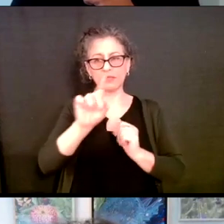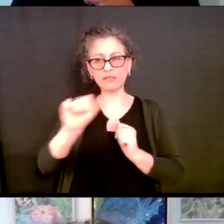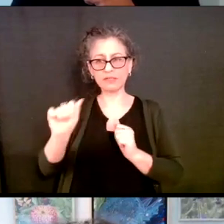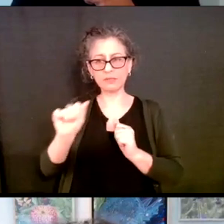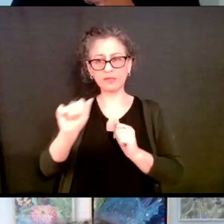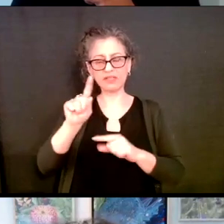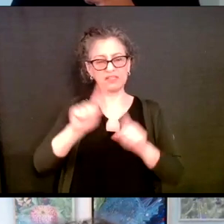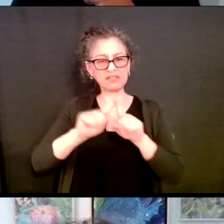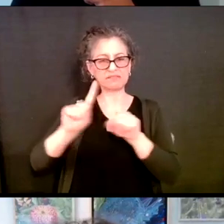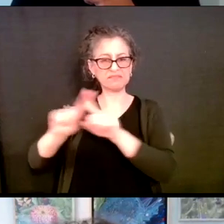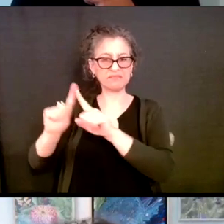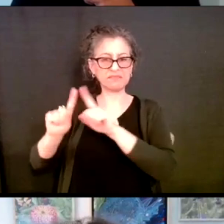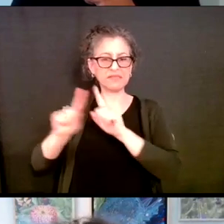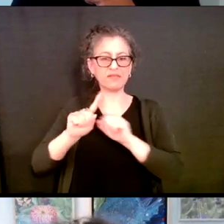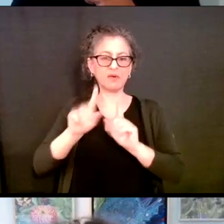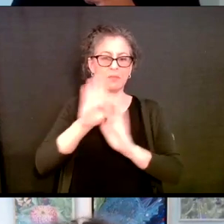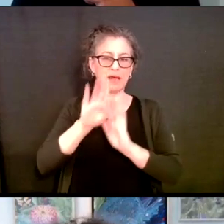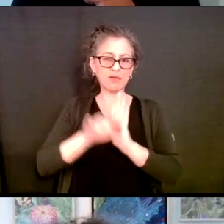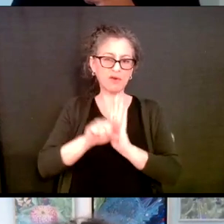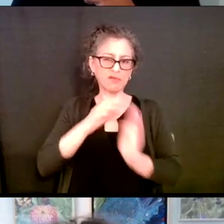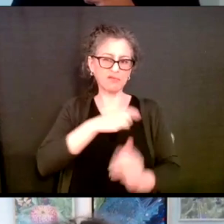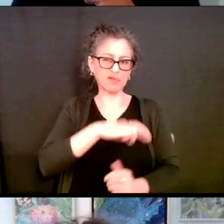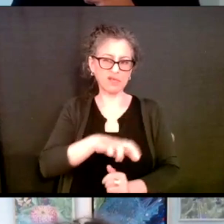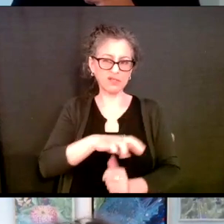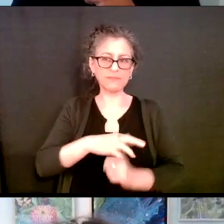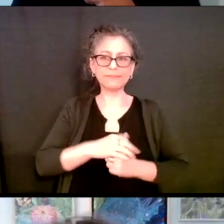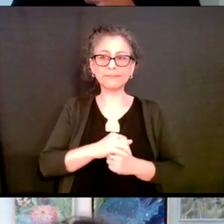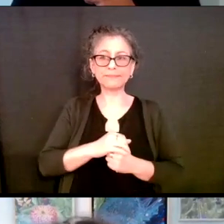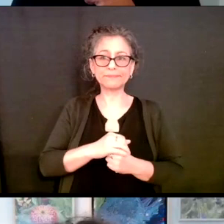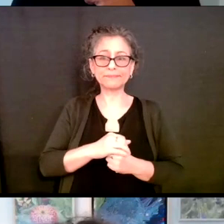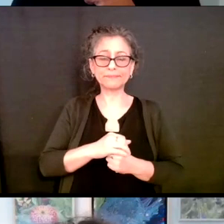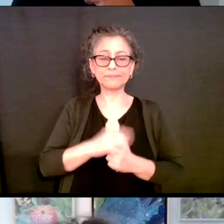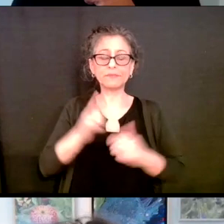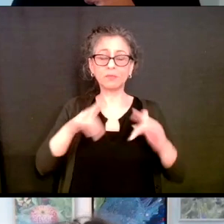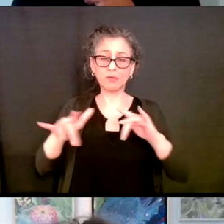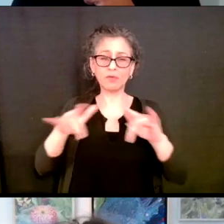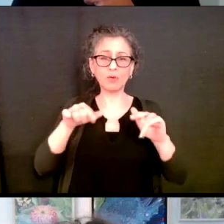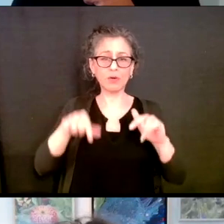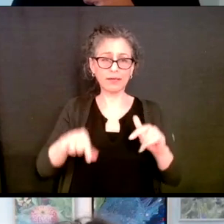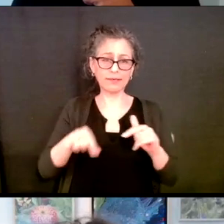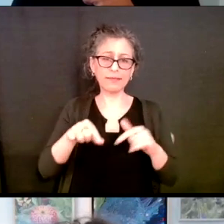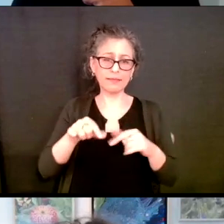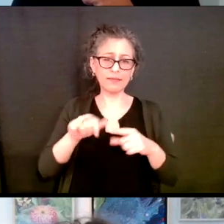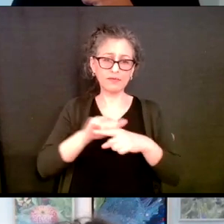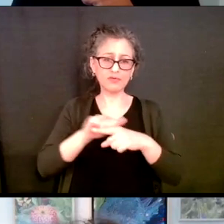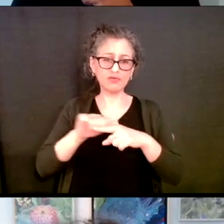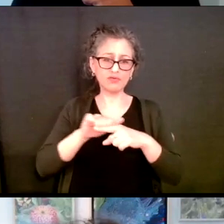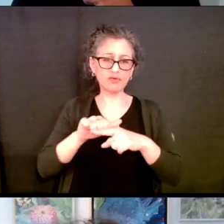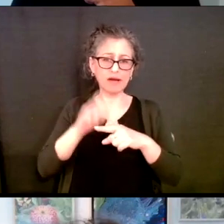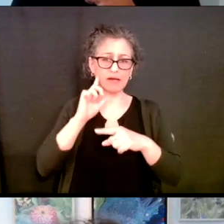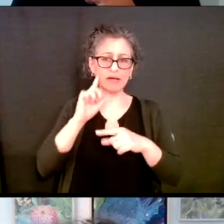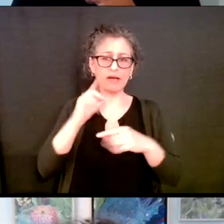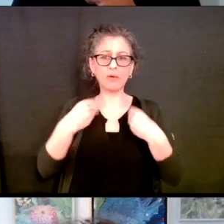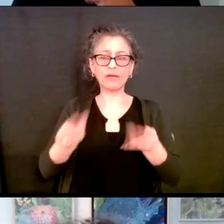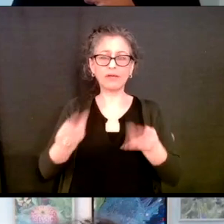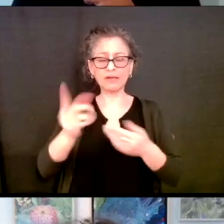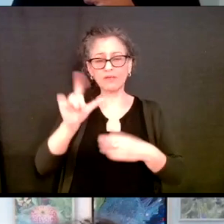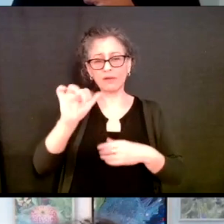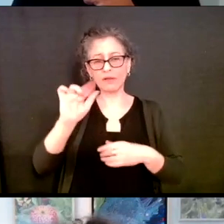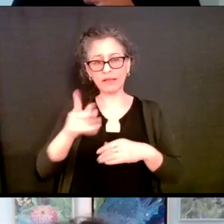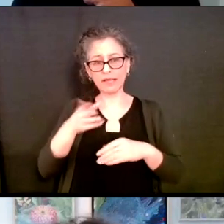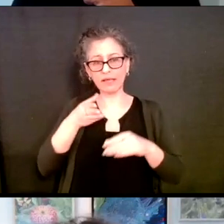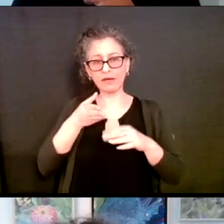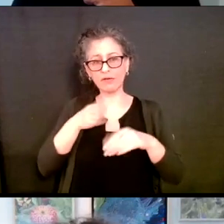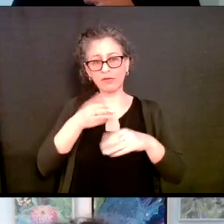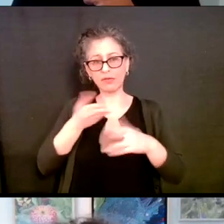faith traditions. This webinar is being recorded, and you'll receive the link via email